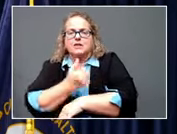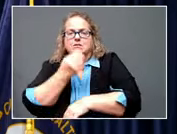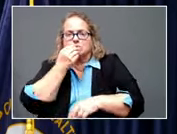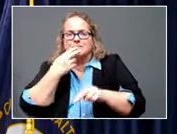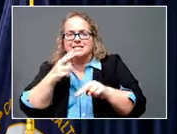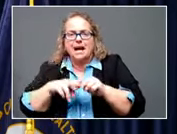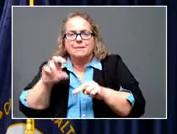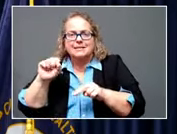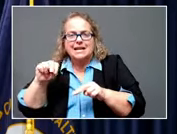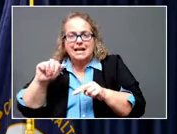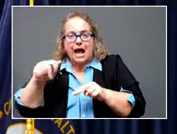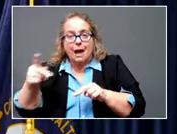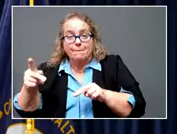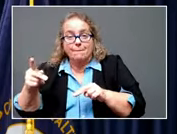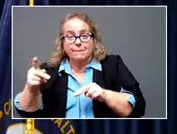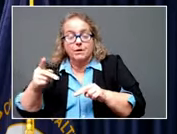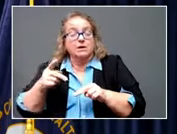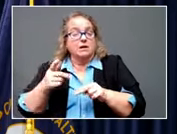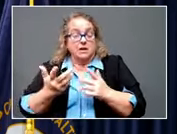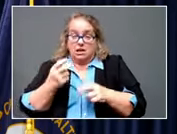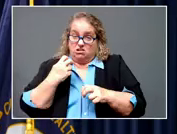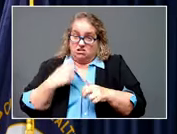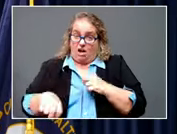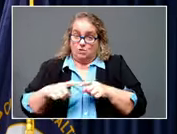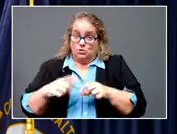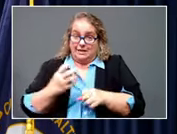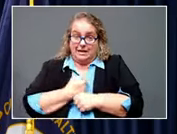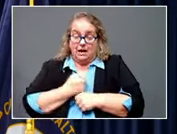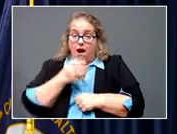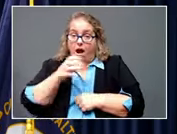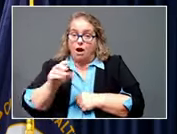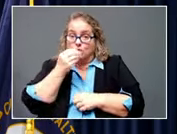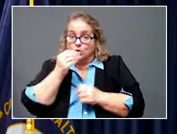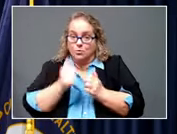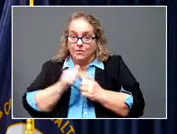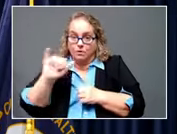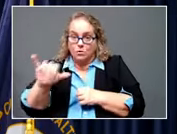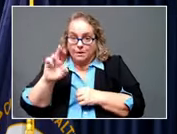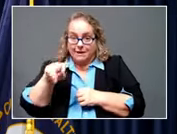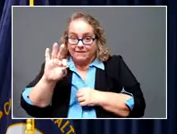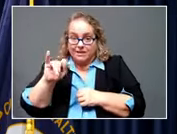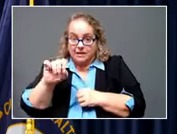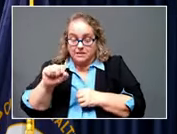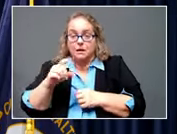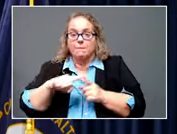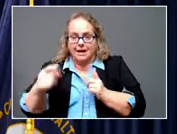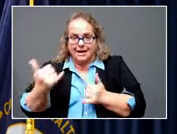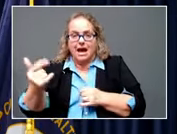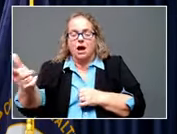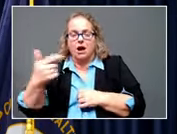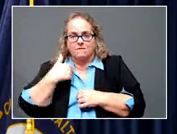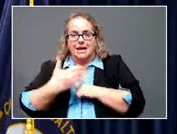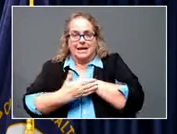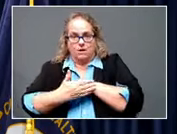tough to get hot foods with those benefits, but Kentuckians in 30 counties may make hot food purchases through